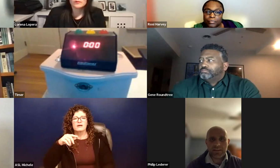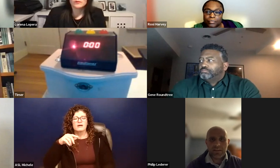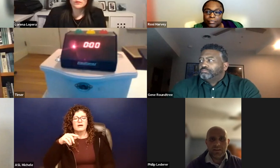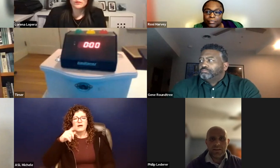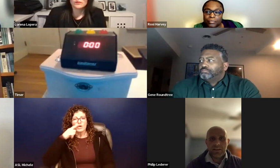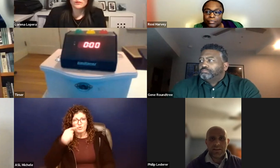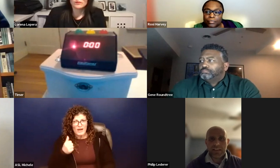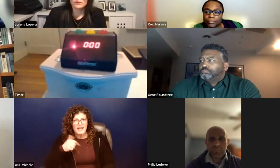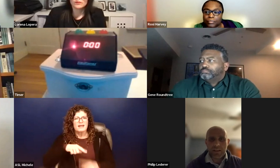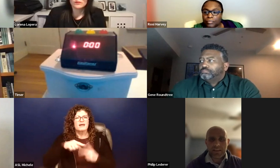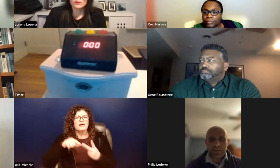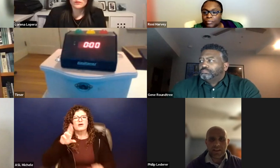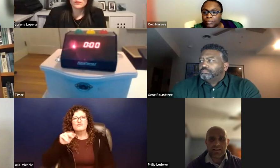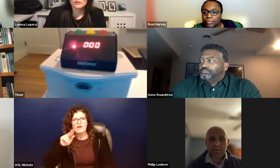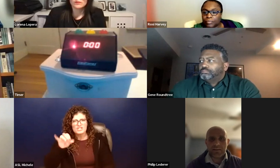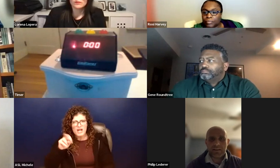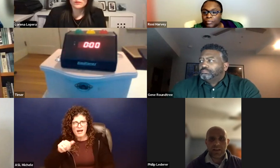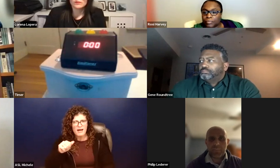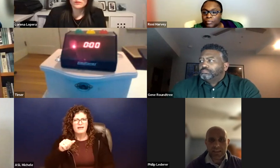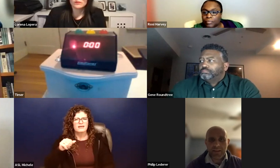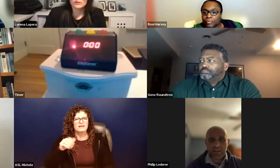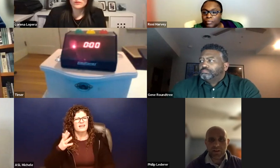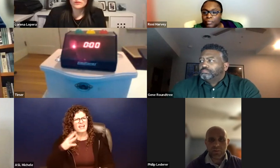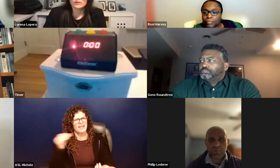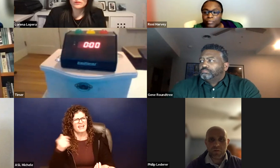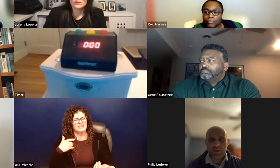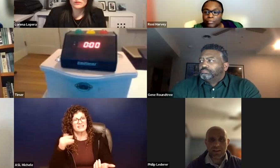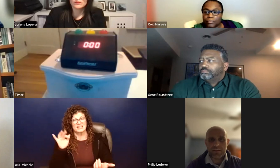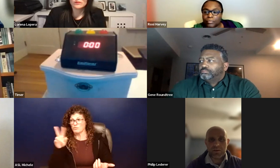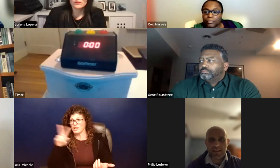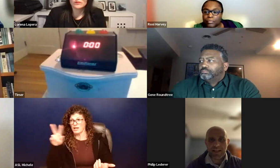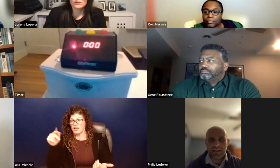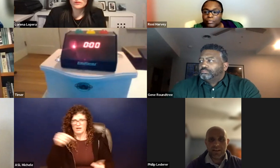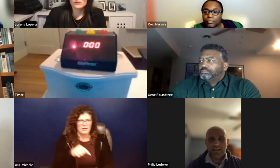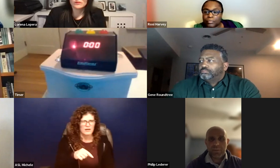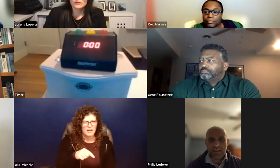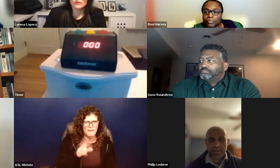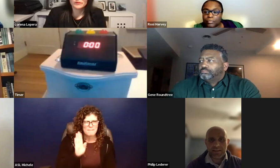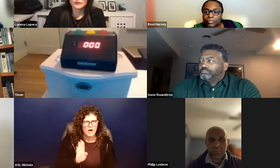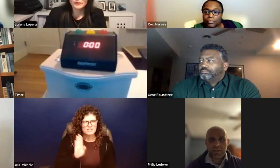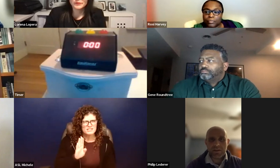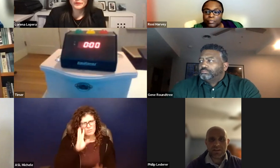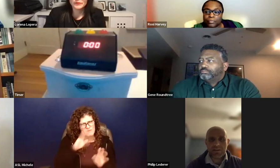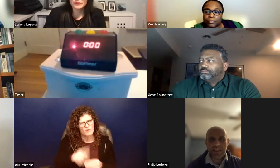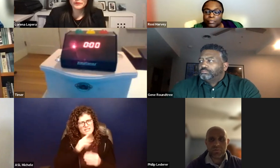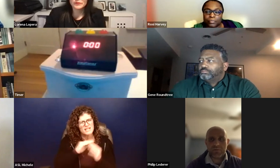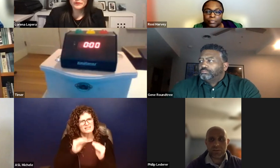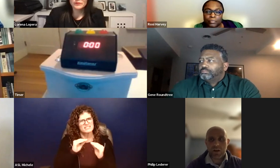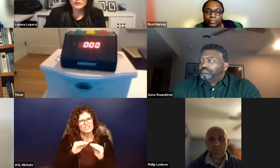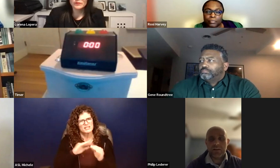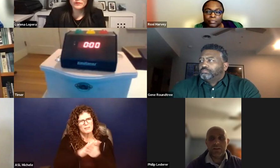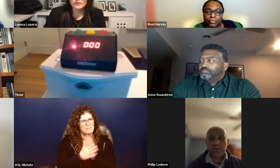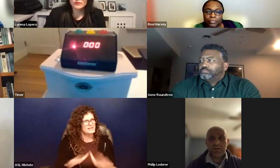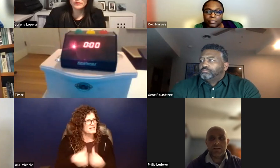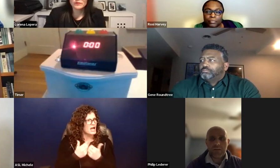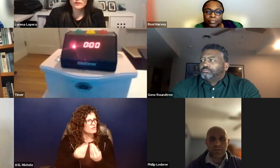shootings in the city of Boston. And a peacemaking curriculum would focus on just that, peace, teaching students how to